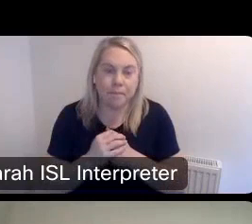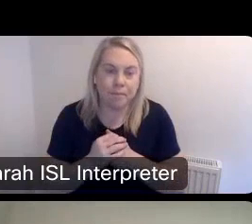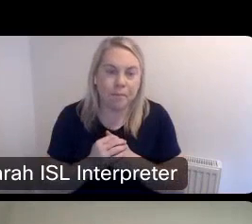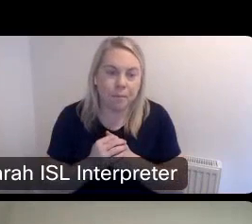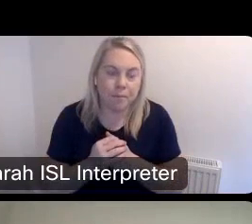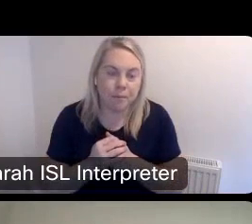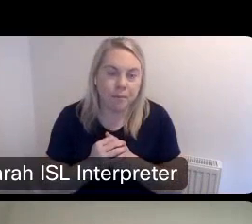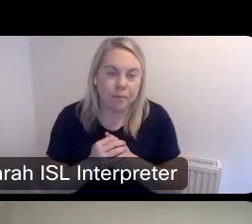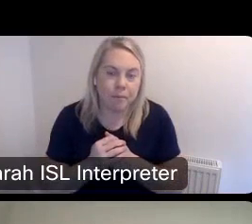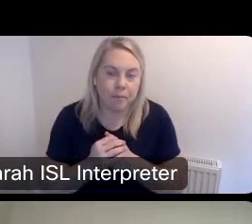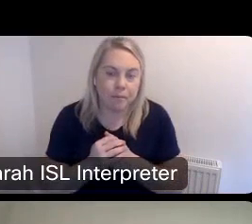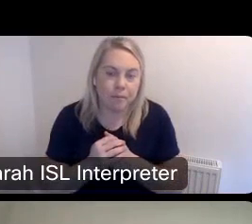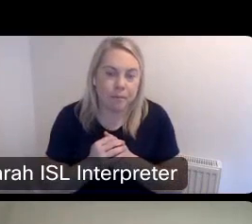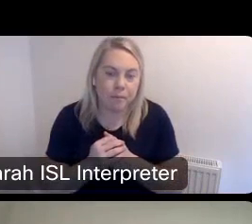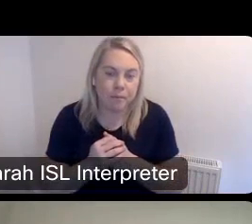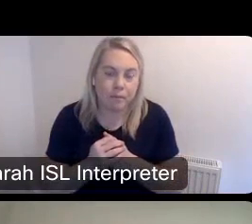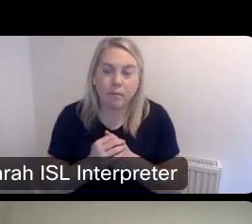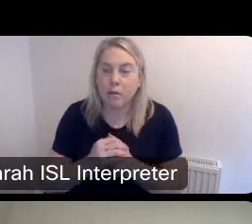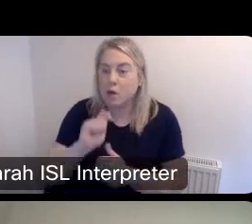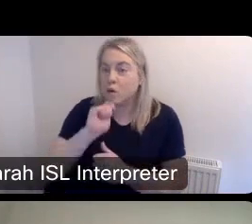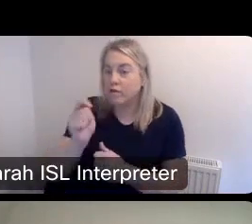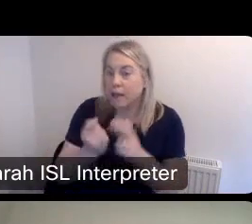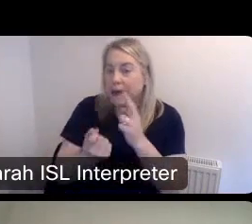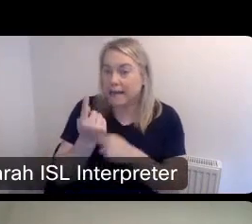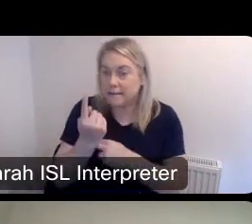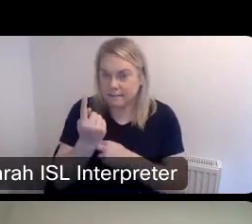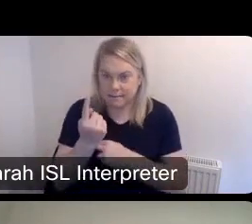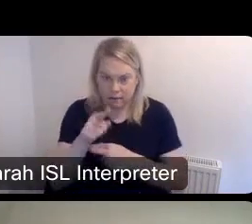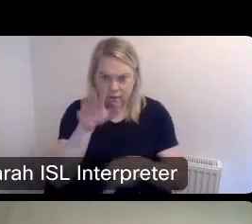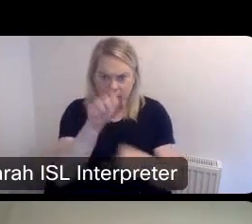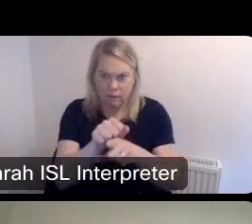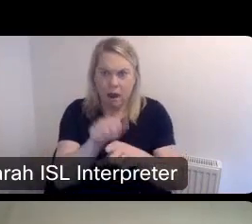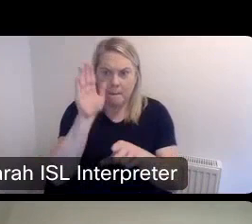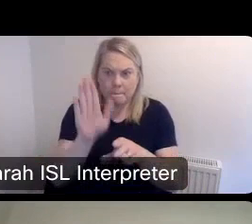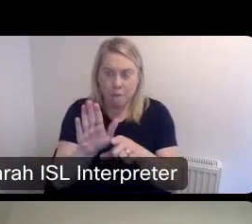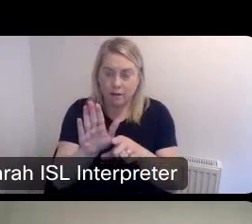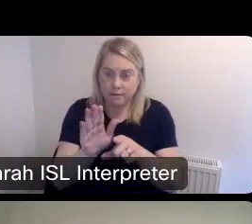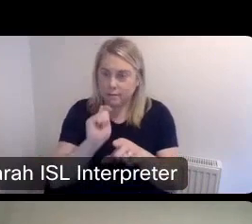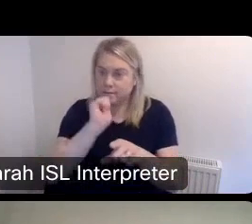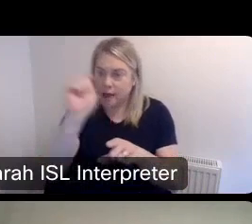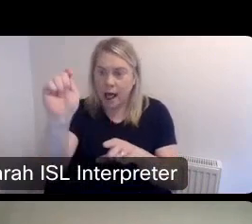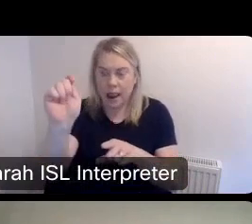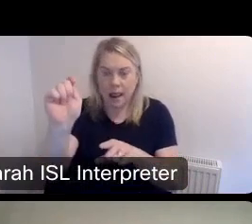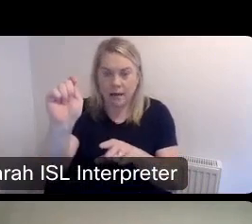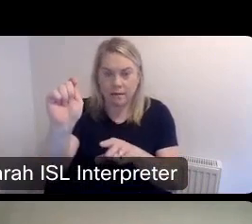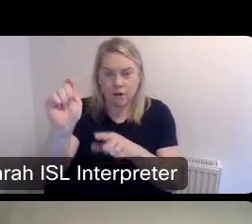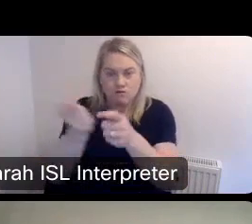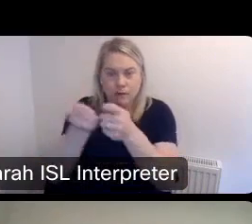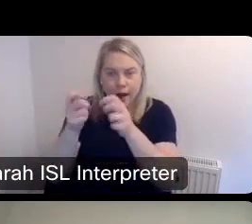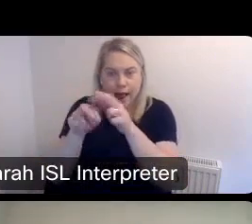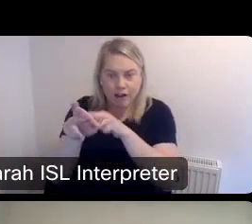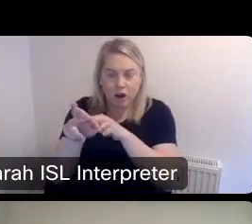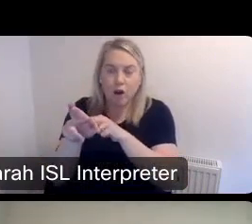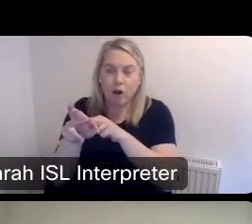Where one of those notifiable incidents is identified, there is a requirement to notify the relevant regulator of the notifiable incident. So